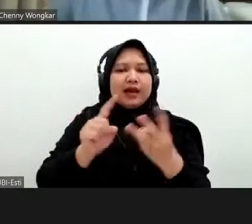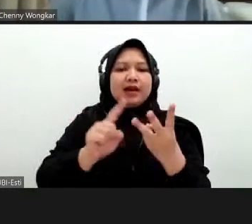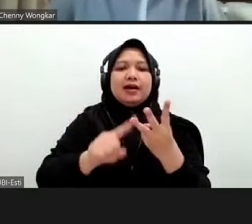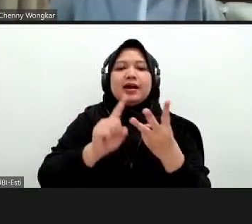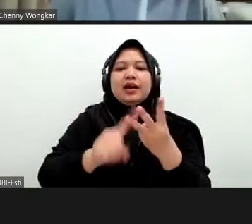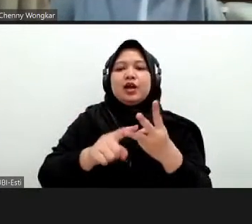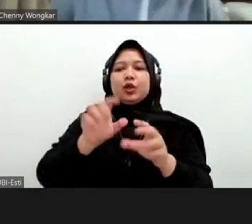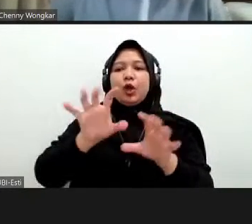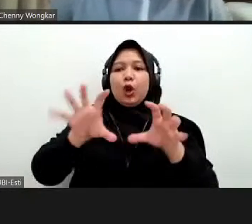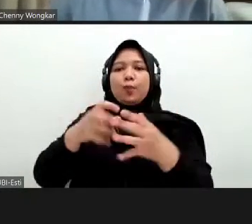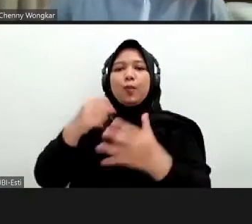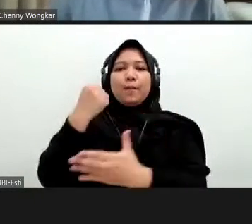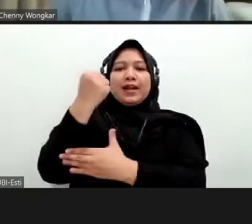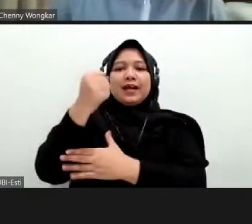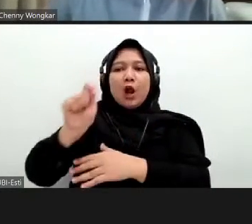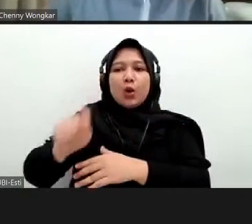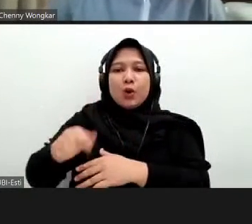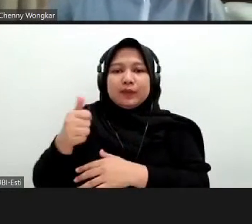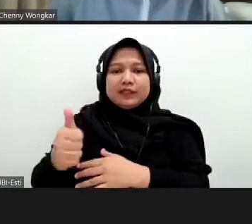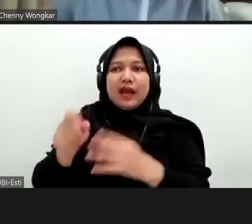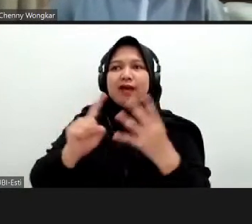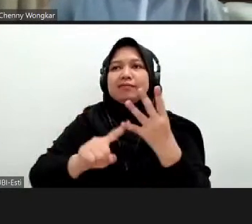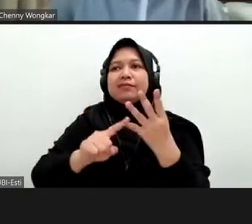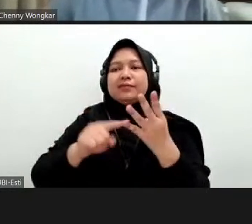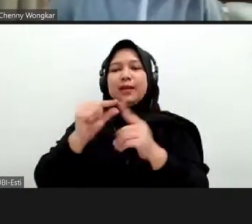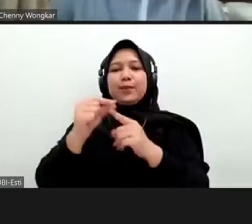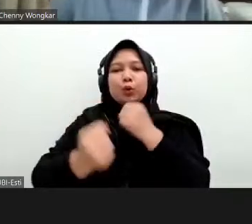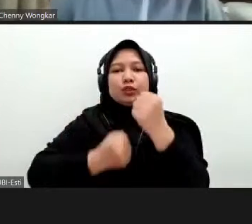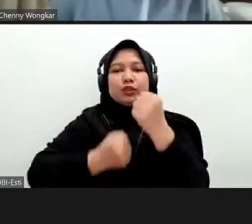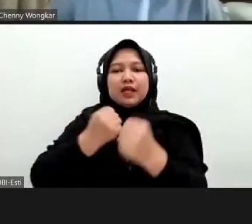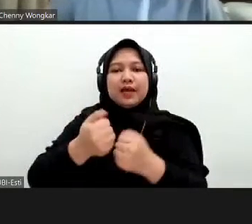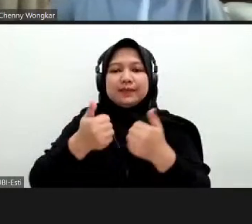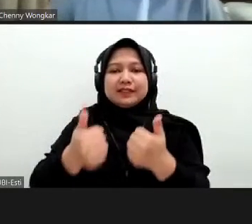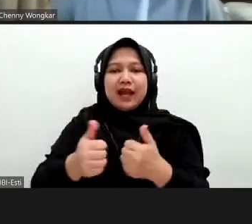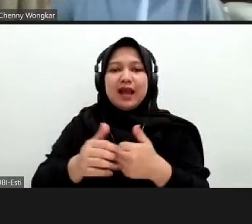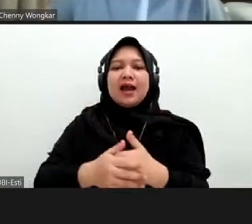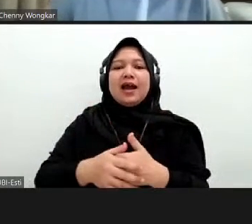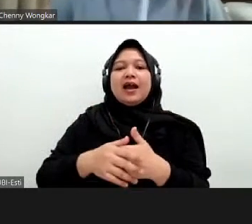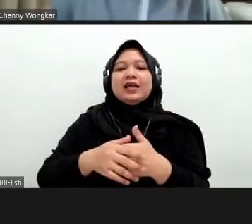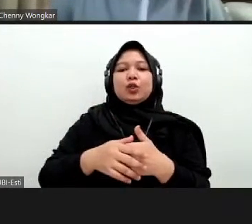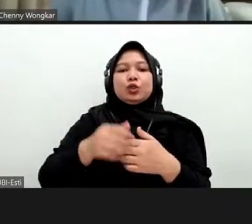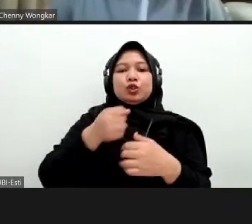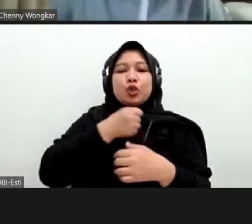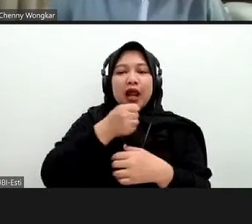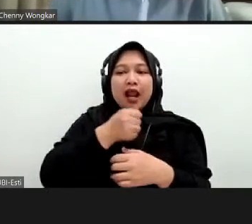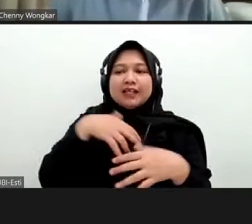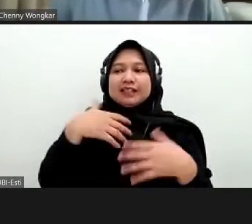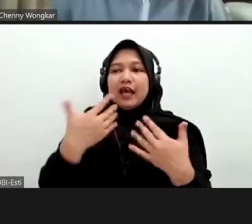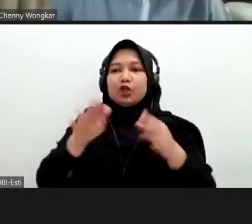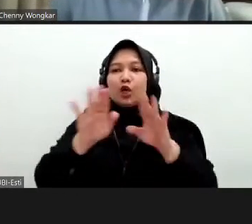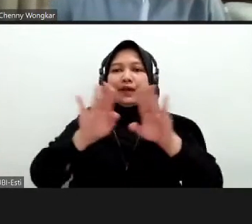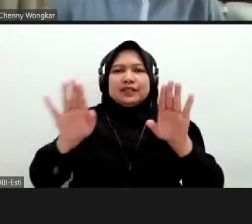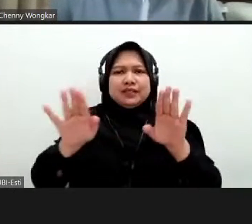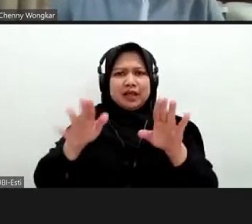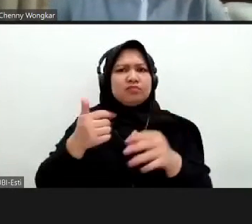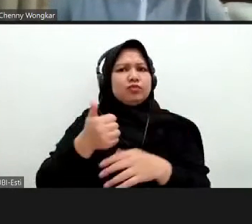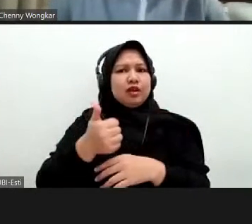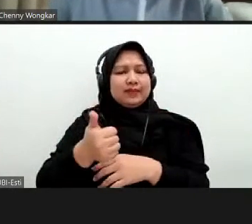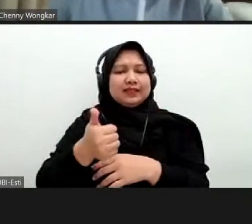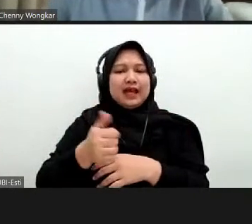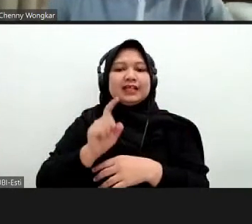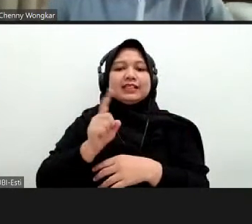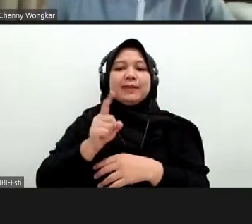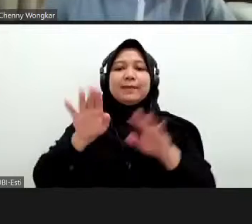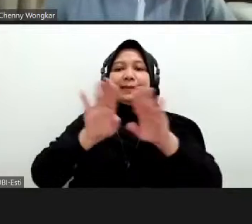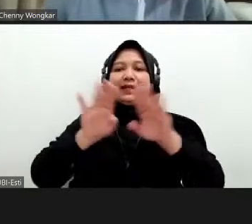maybe non-government actors or maybe the law enforcers or journalism or the media. Sometimes they are also